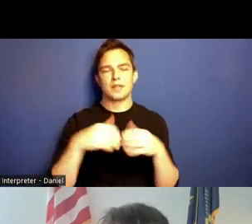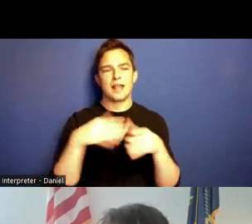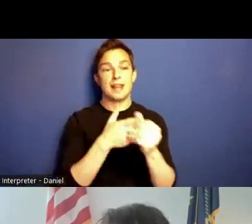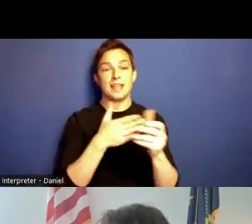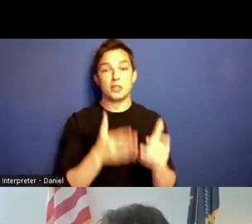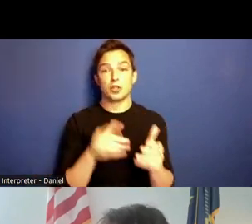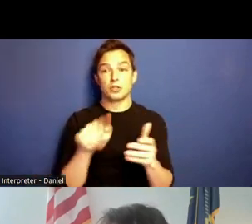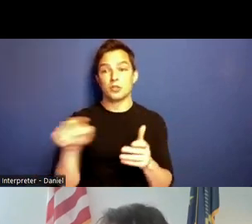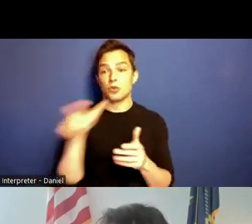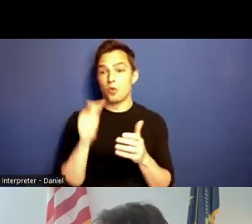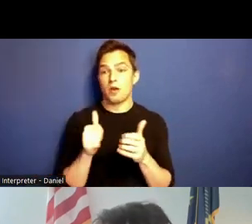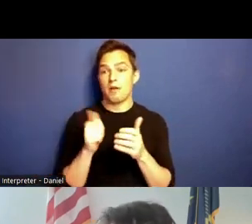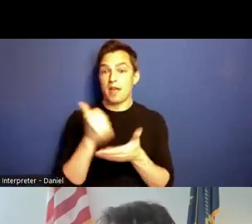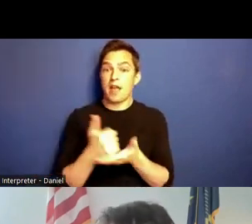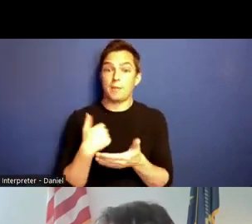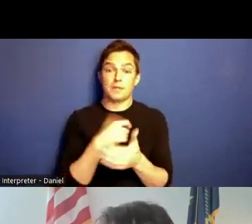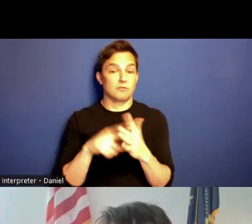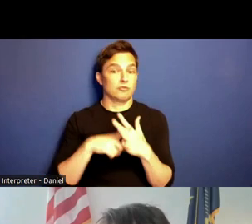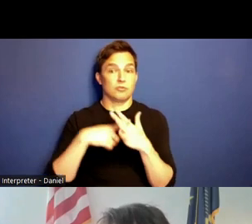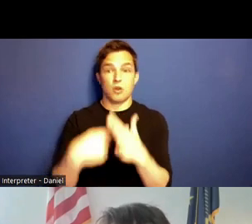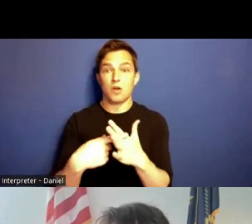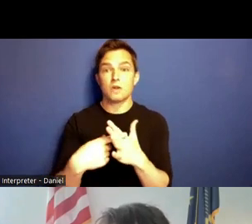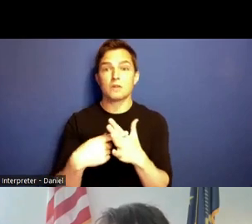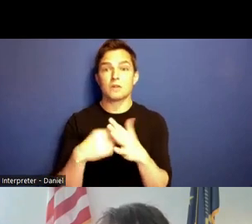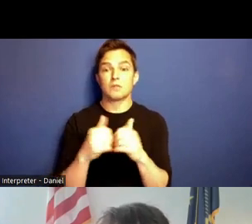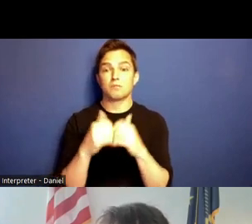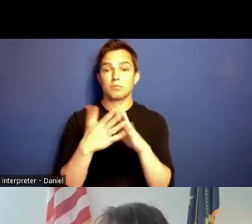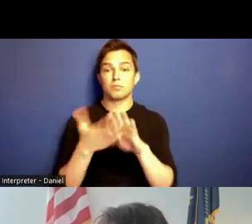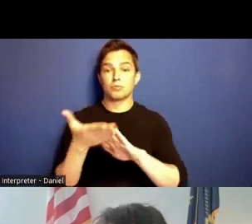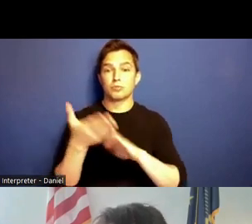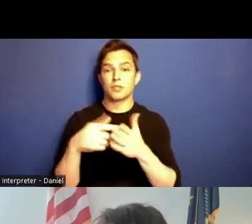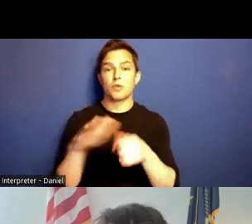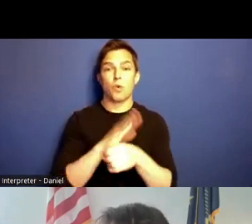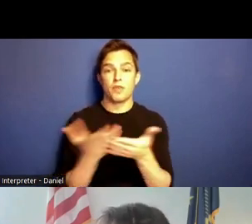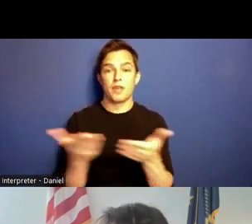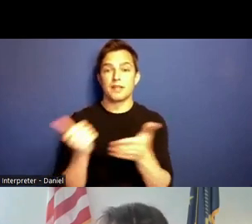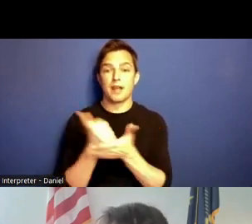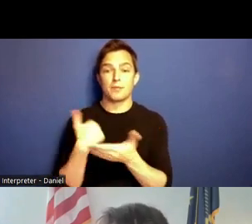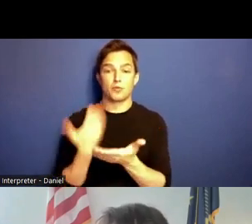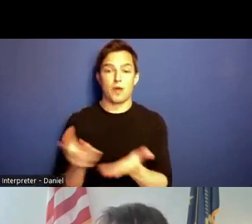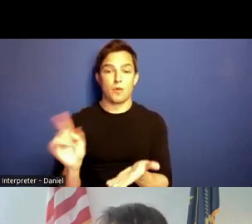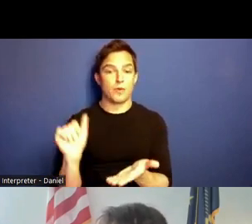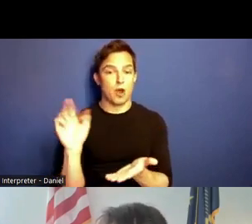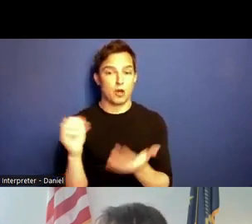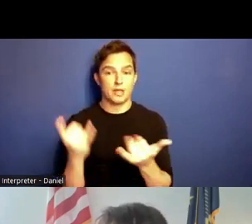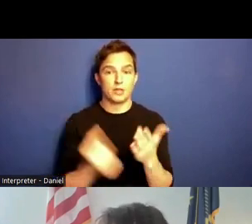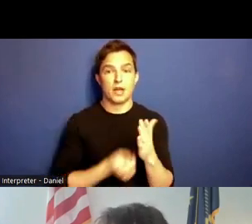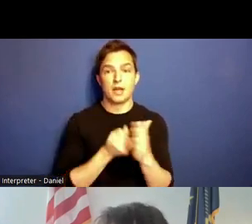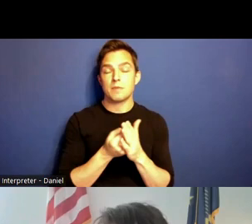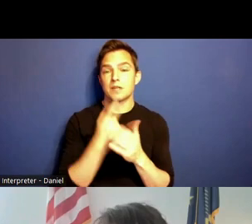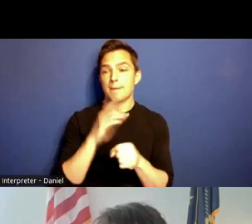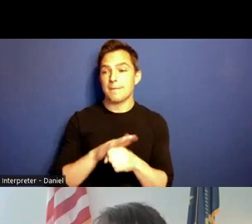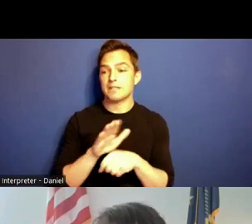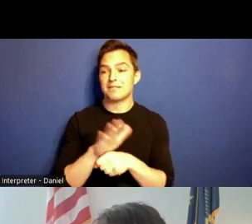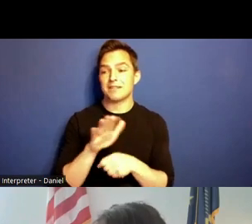who helped us start this whole thing and help us get where we are, and who are committed enough to be